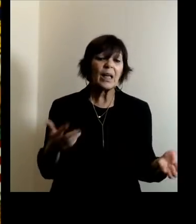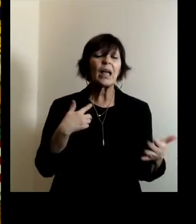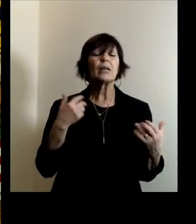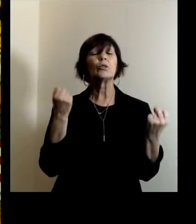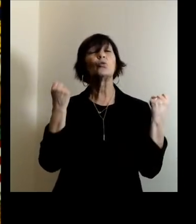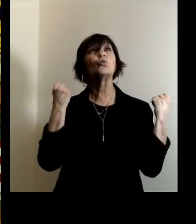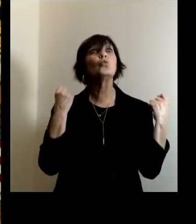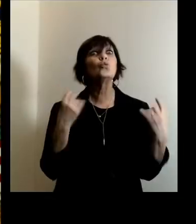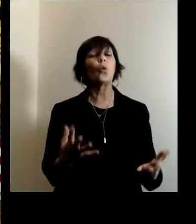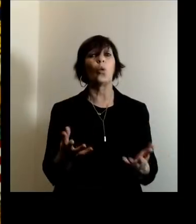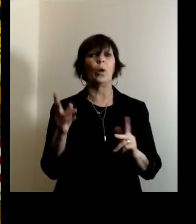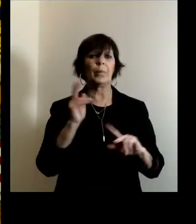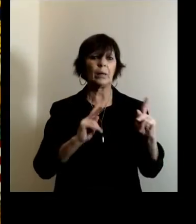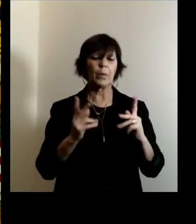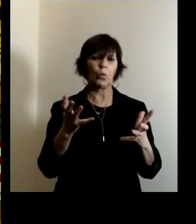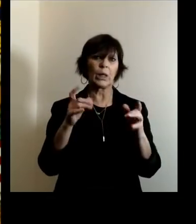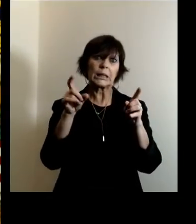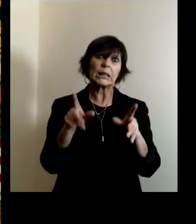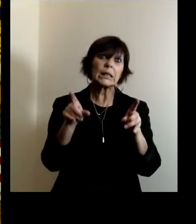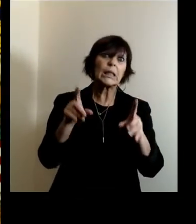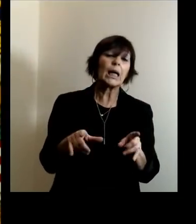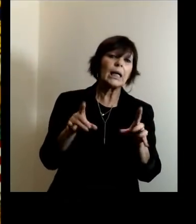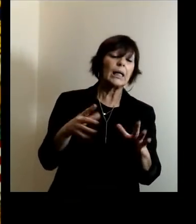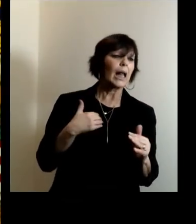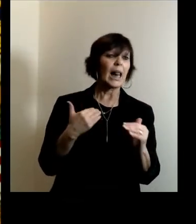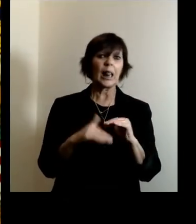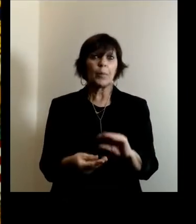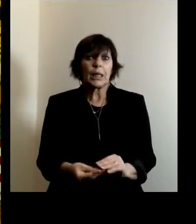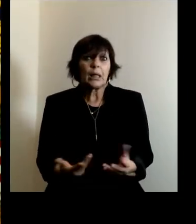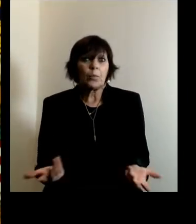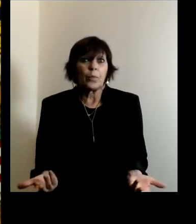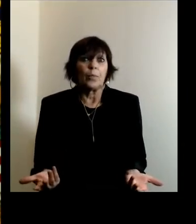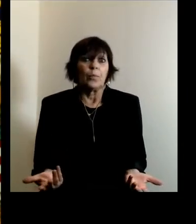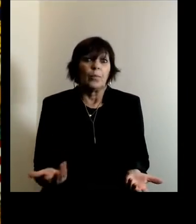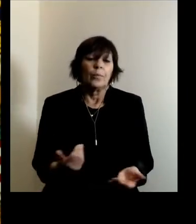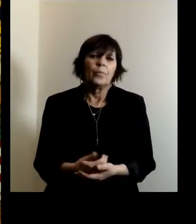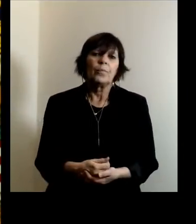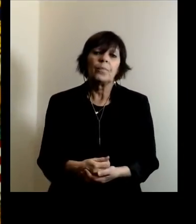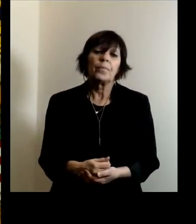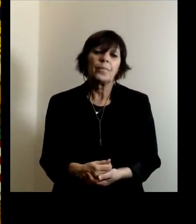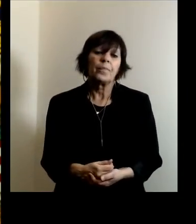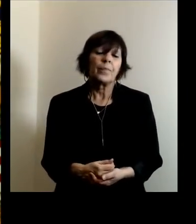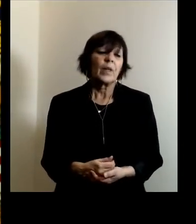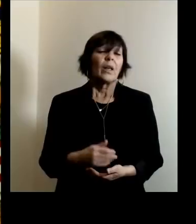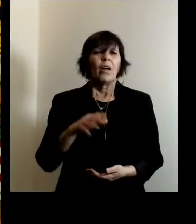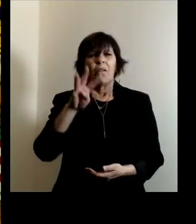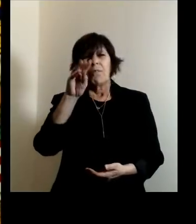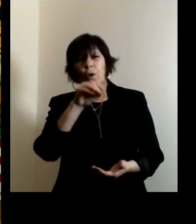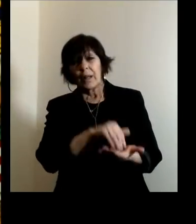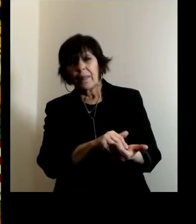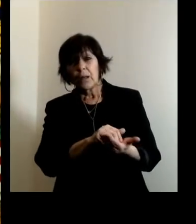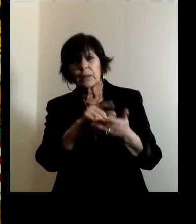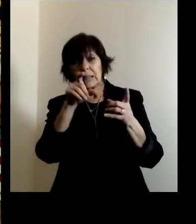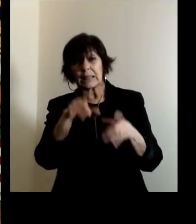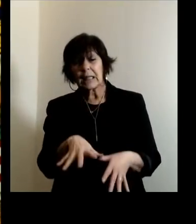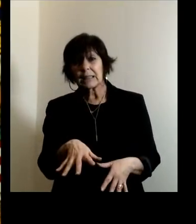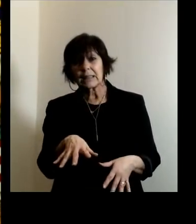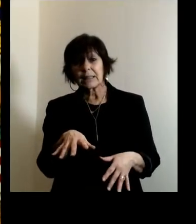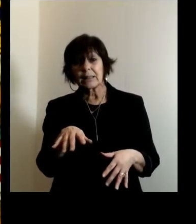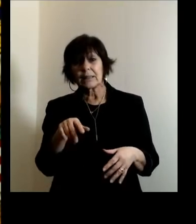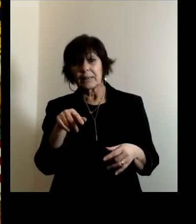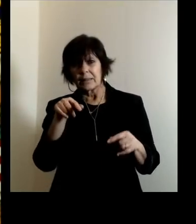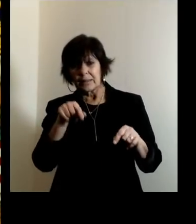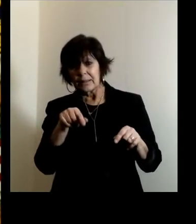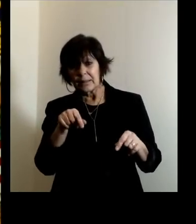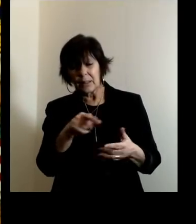many people seeking tests right now, and we have a limited amount of capacity to provide. I mean, 40,000 tests being done in our region or in Erie